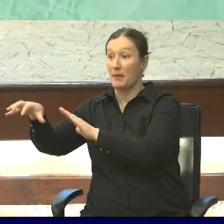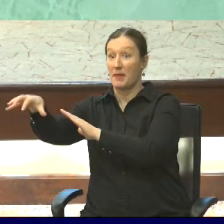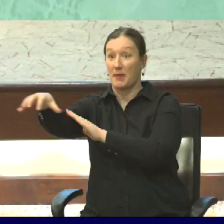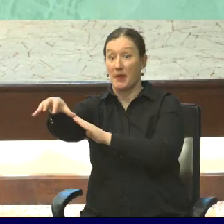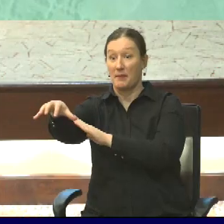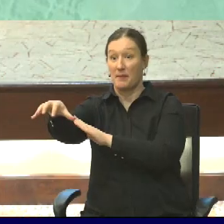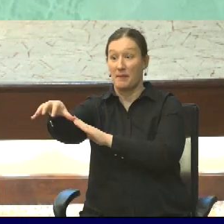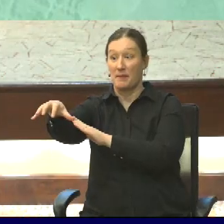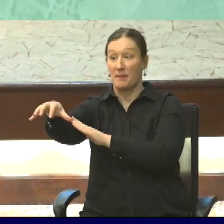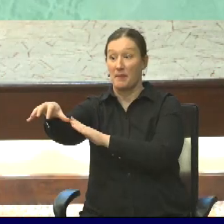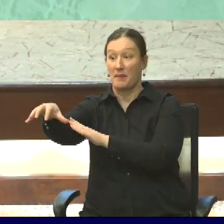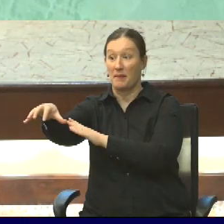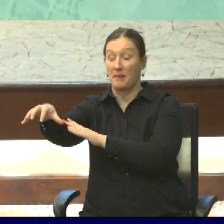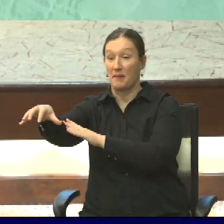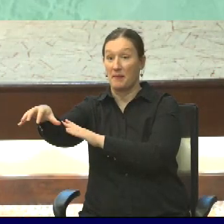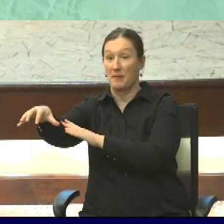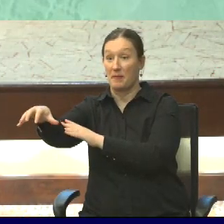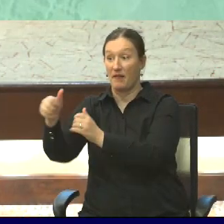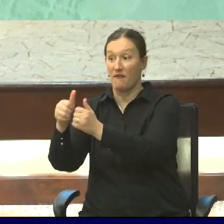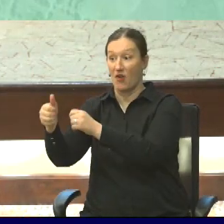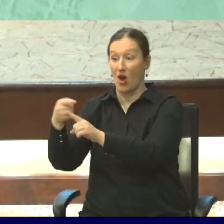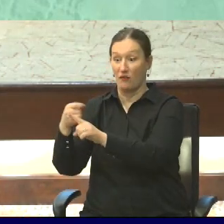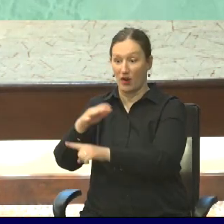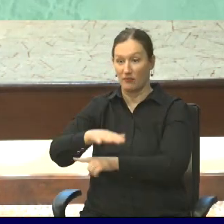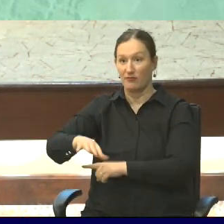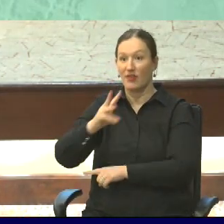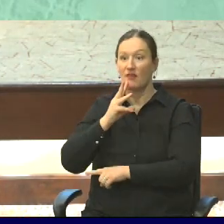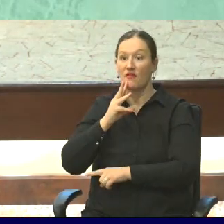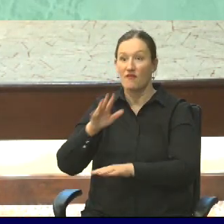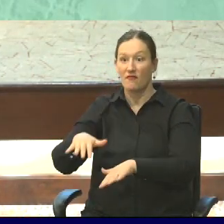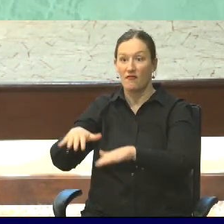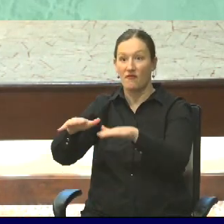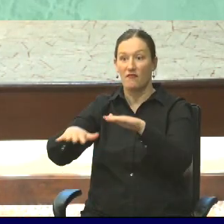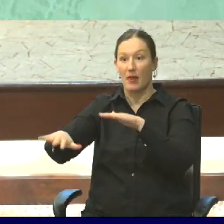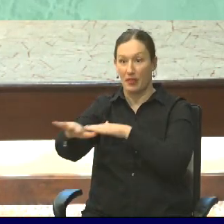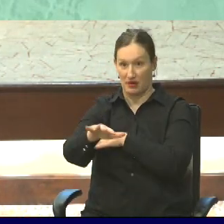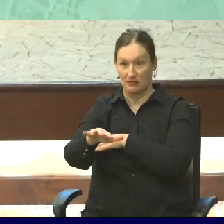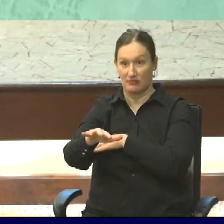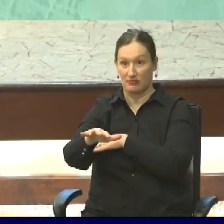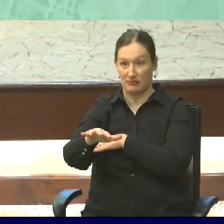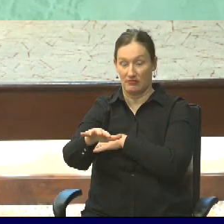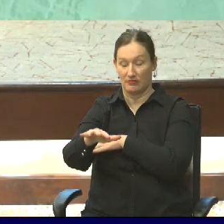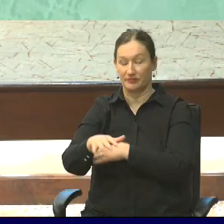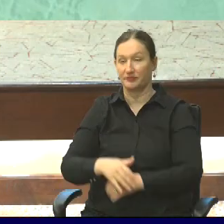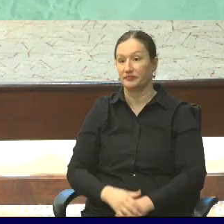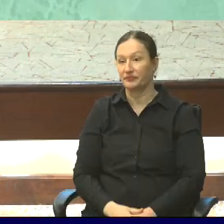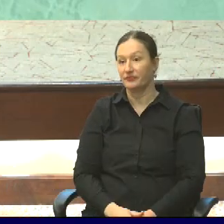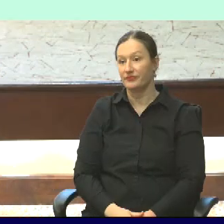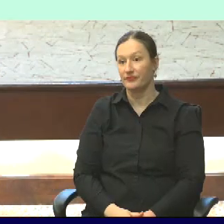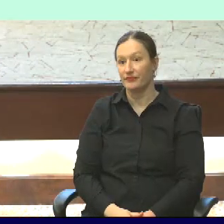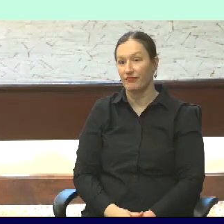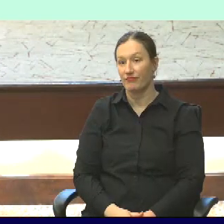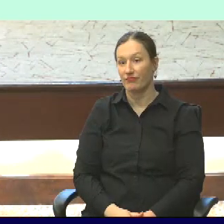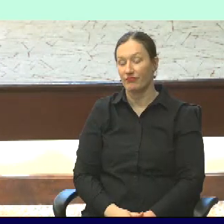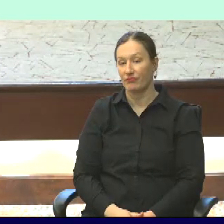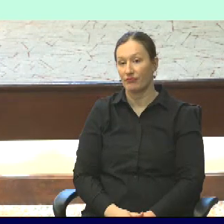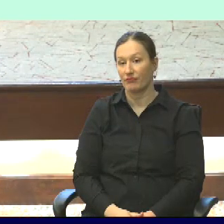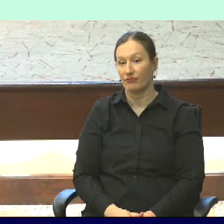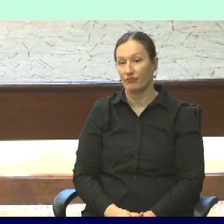be away from the subdivision because of the floodplains for Flat Creek. Thanks.